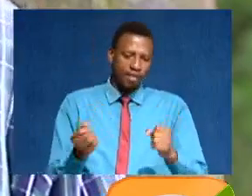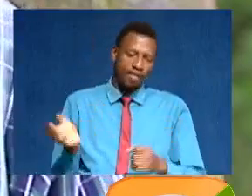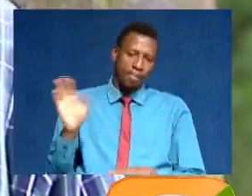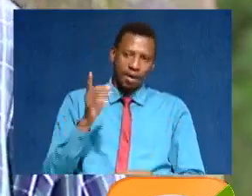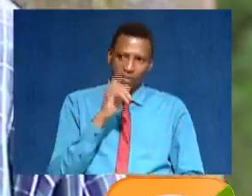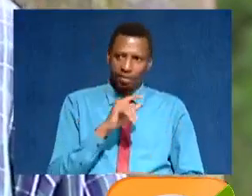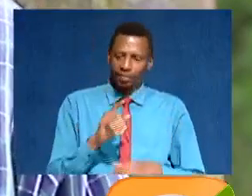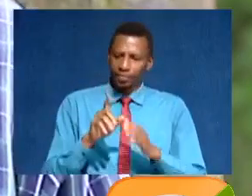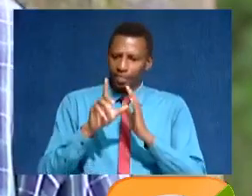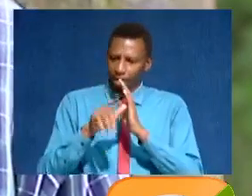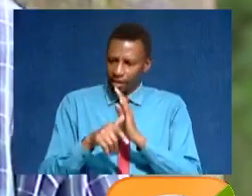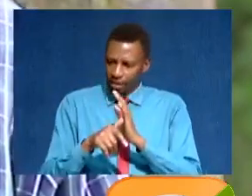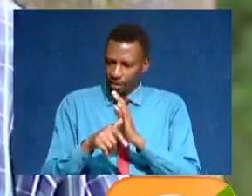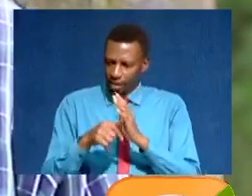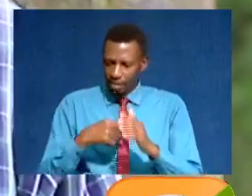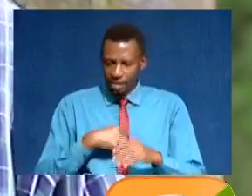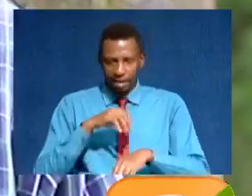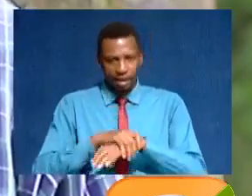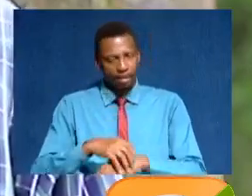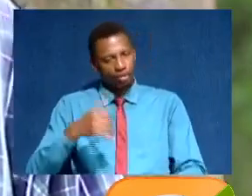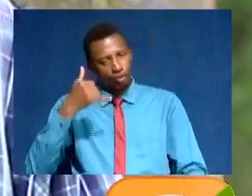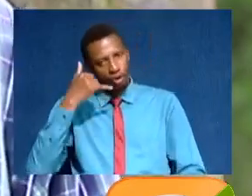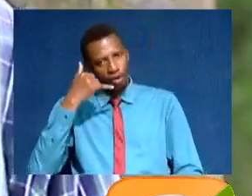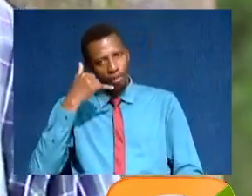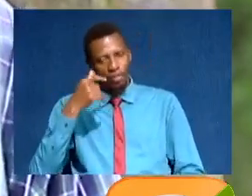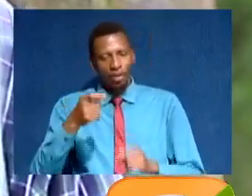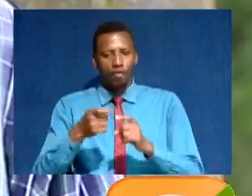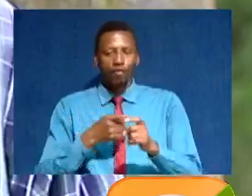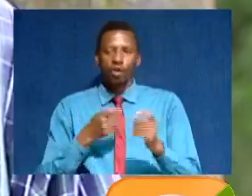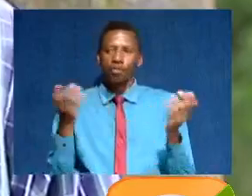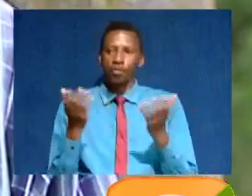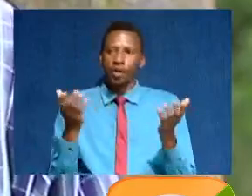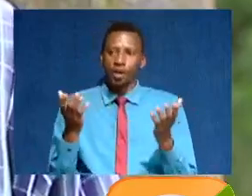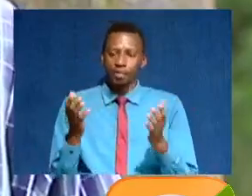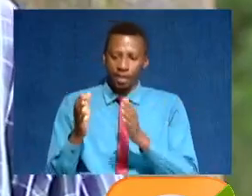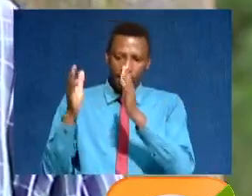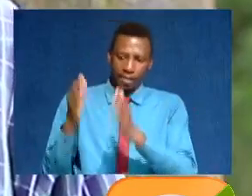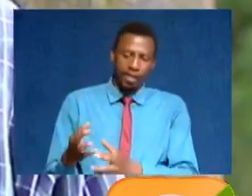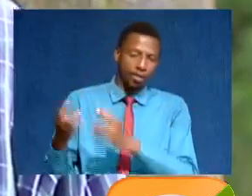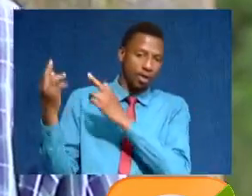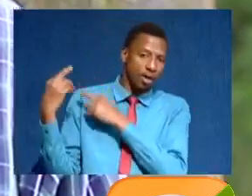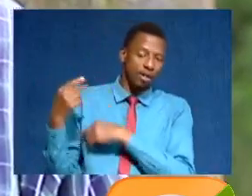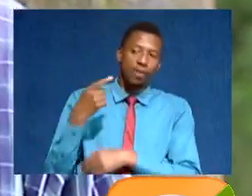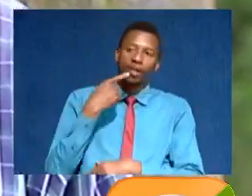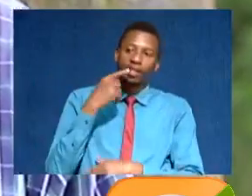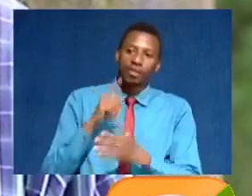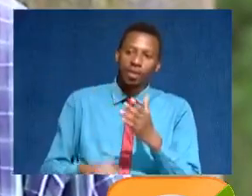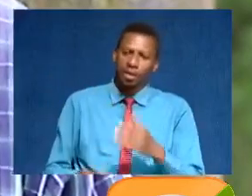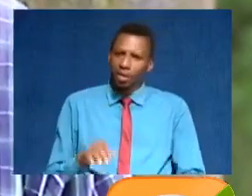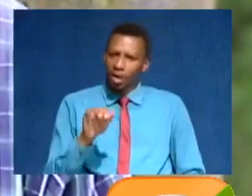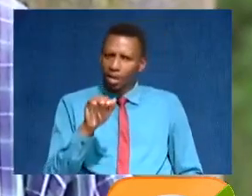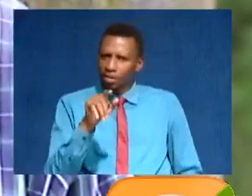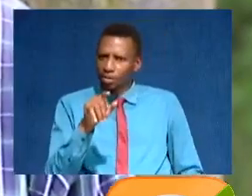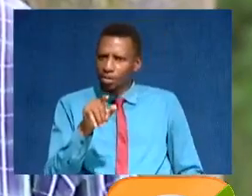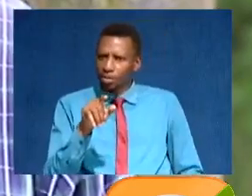Then later on, I got a call from the in charge that, have you ever